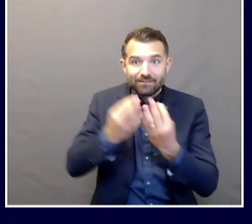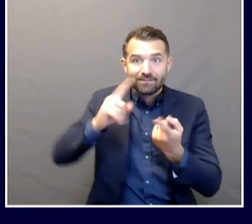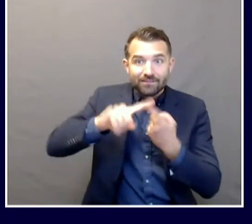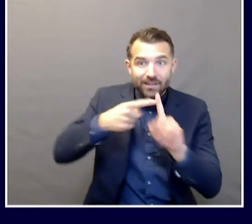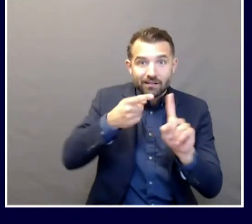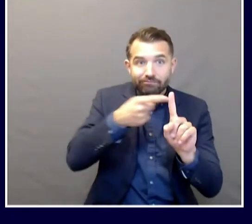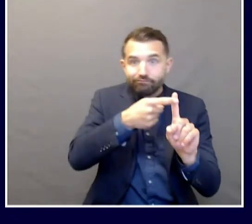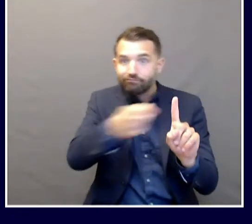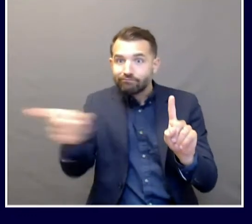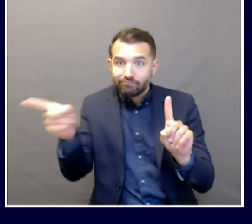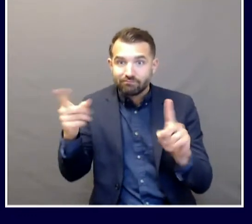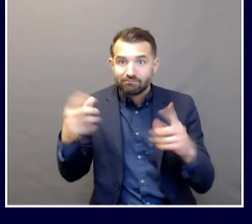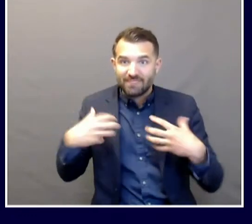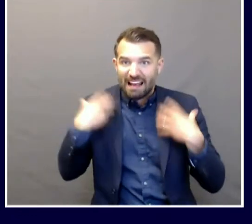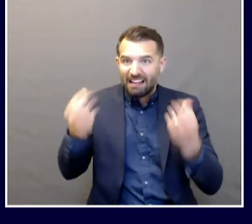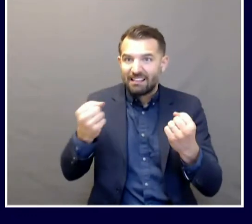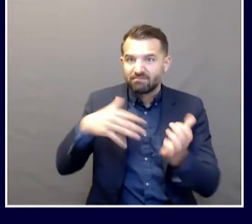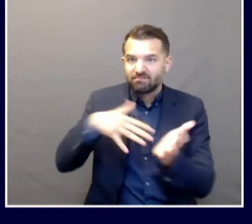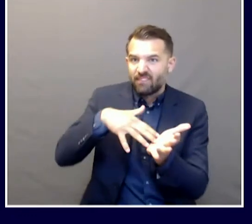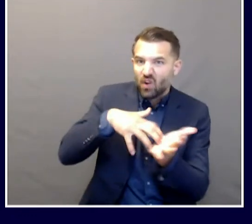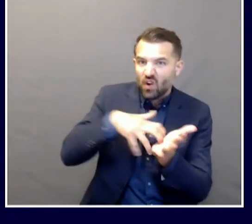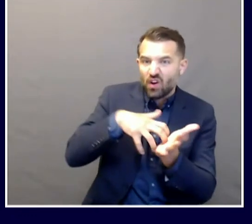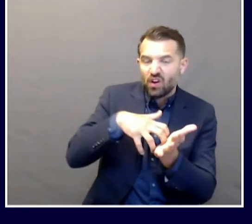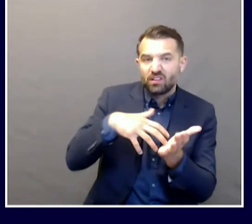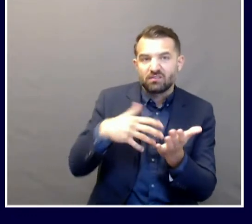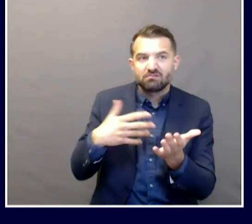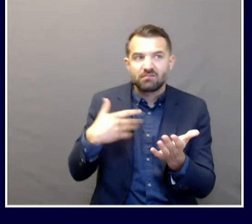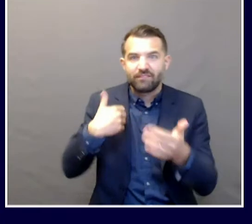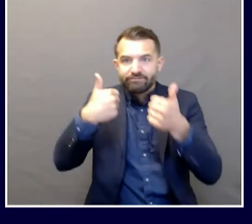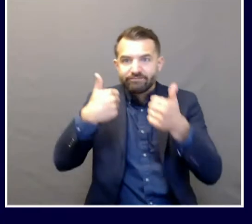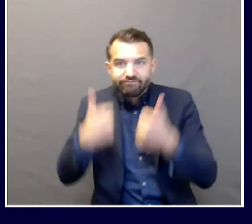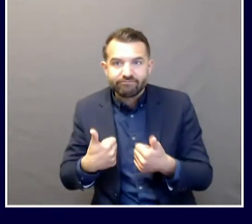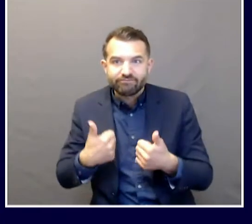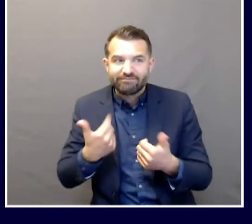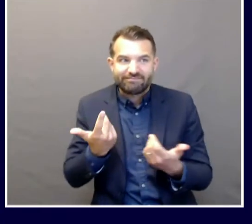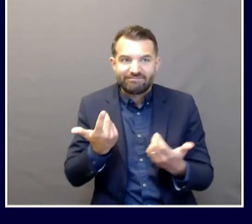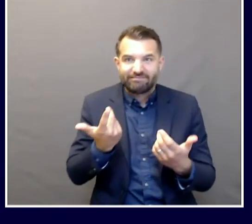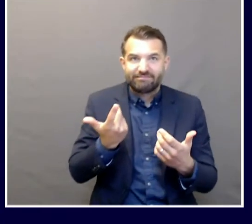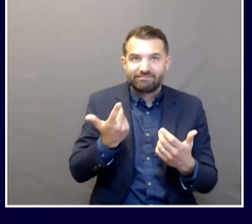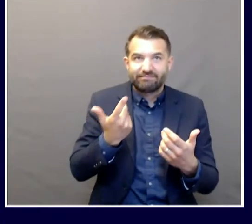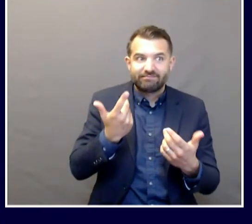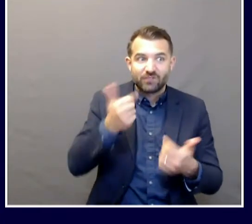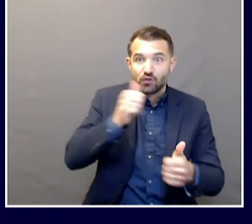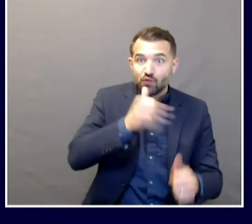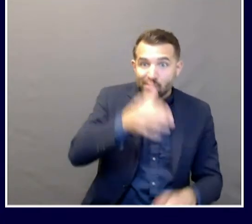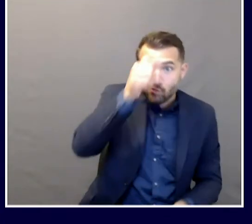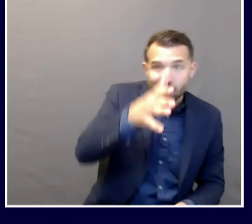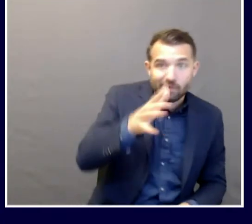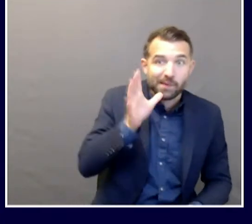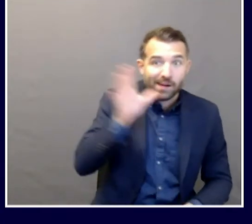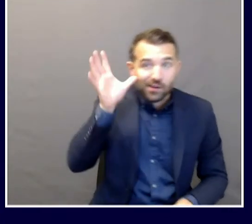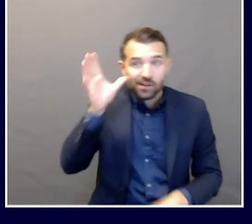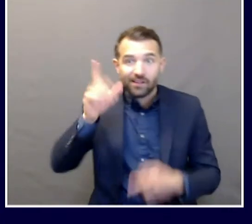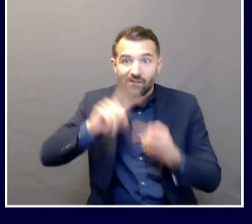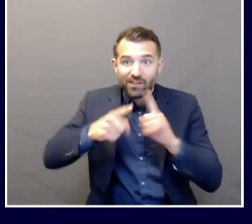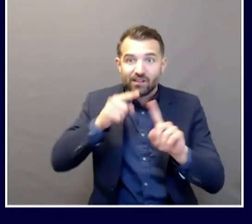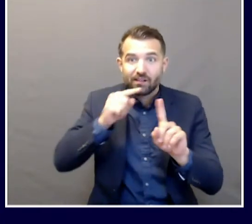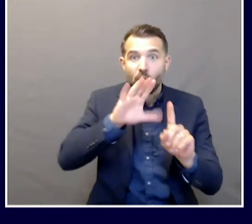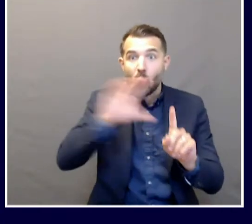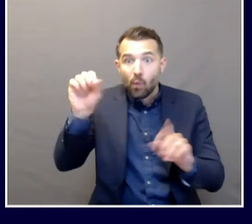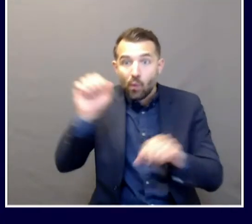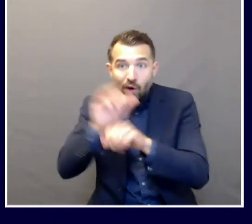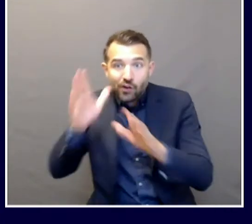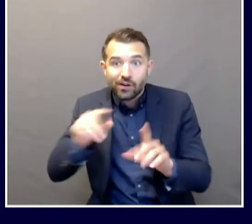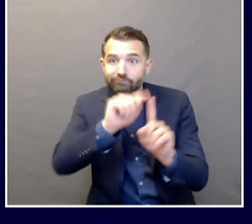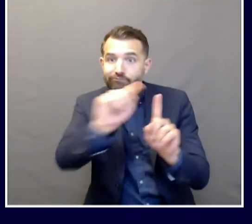it's your parents or your grandparents. Maybe it's people that you work with. All of those people can get protected if